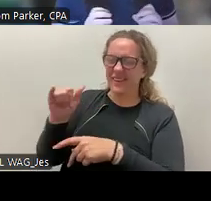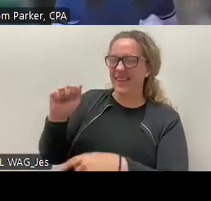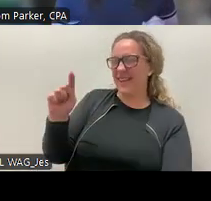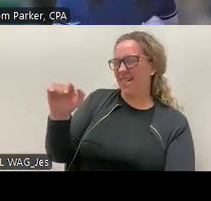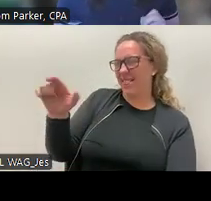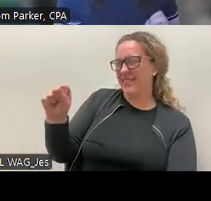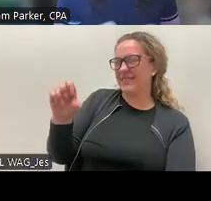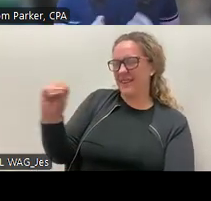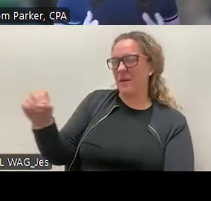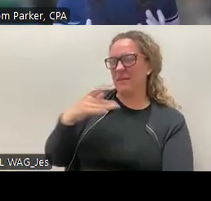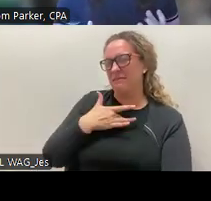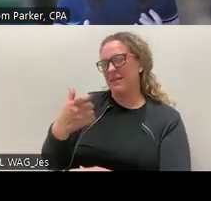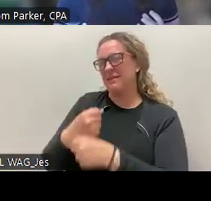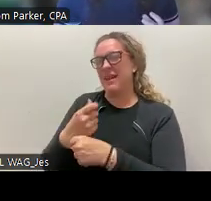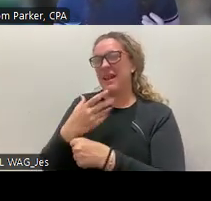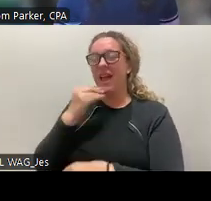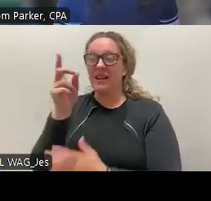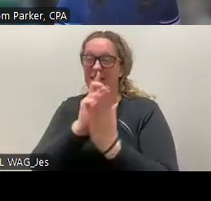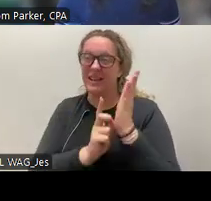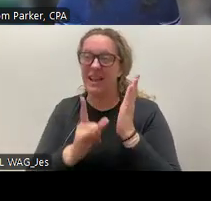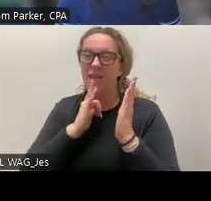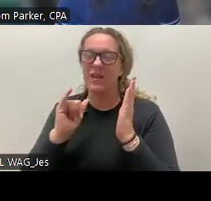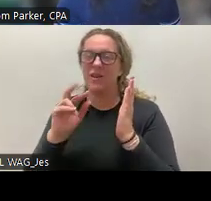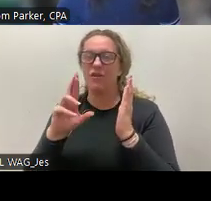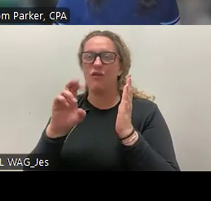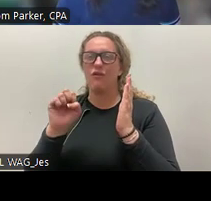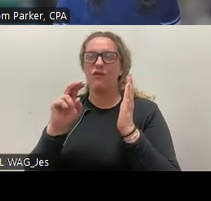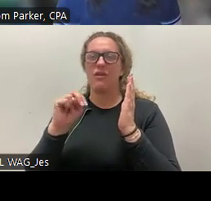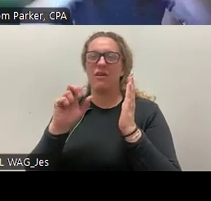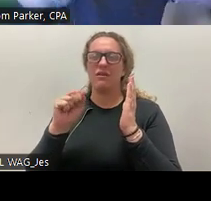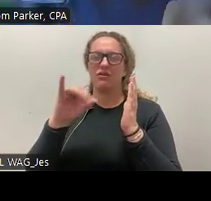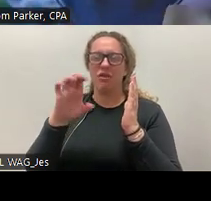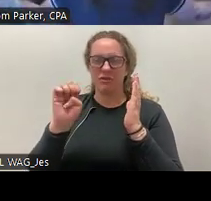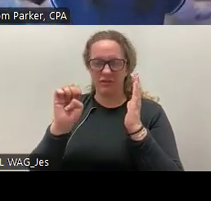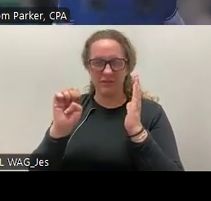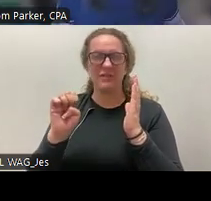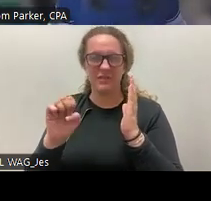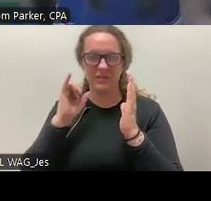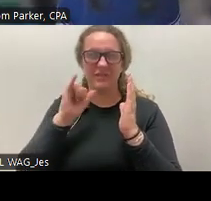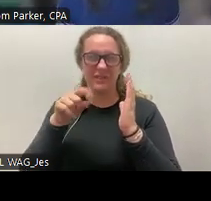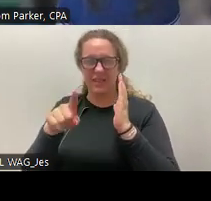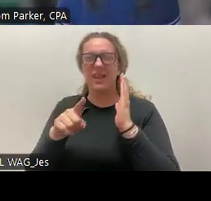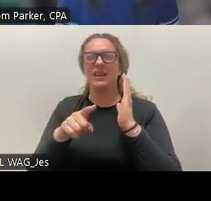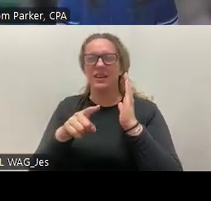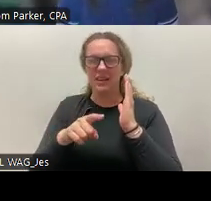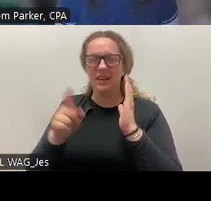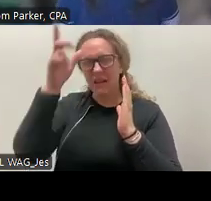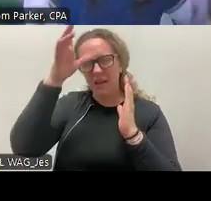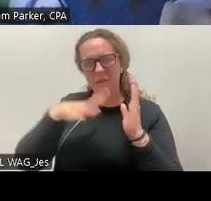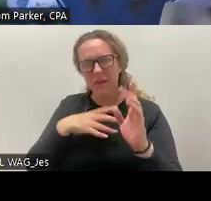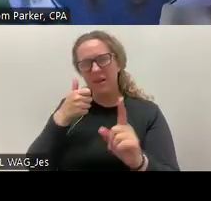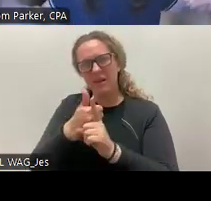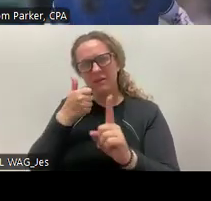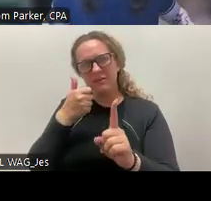also really cool. That sort of Renaissance style. I believe one of the skill trees is based on the Vitruvian Man by Da Vinci, which is